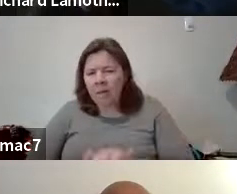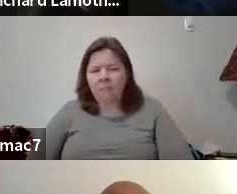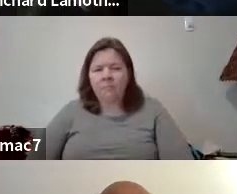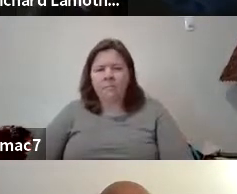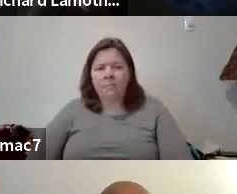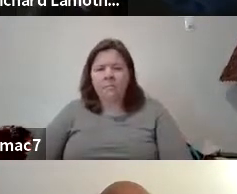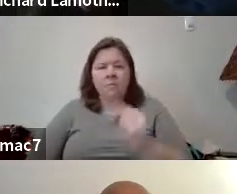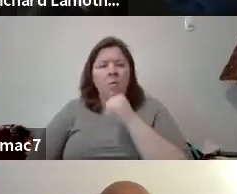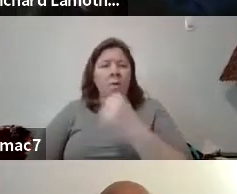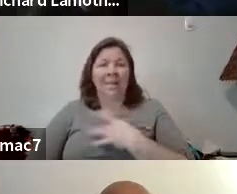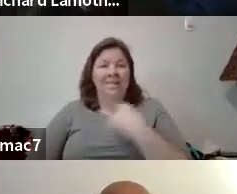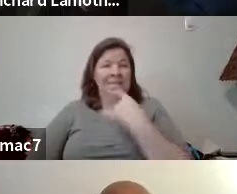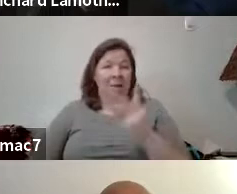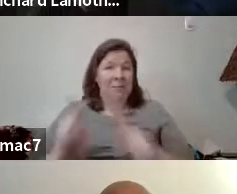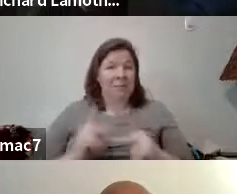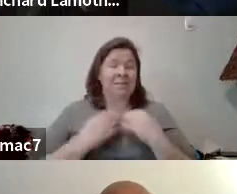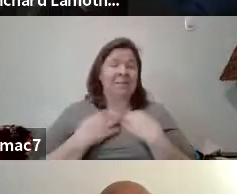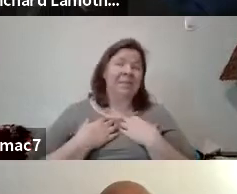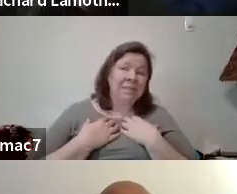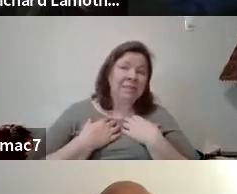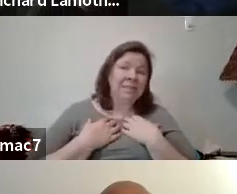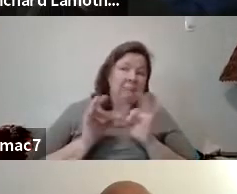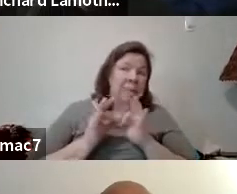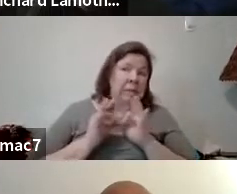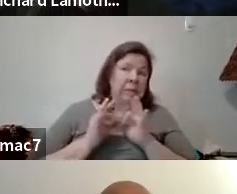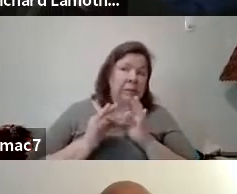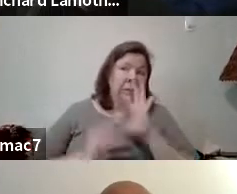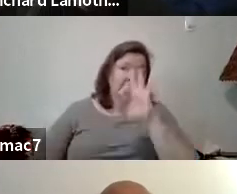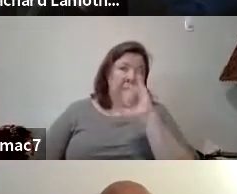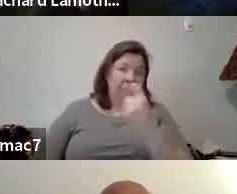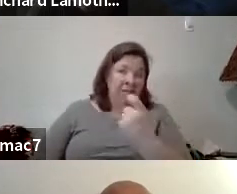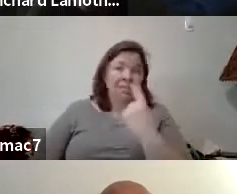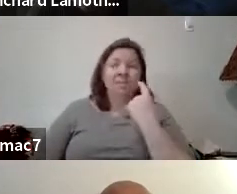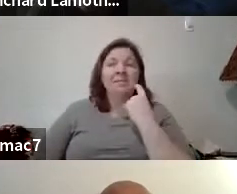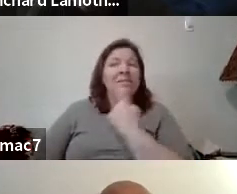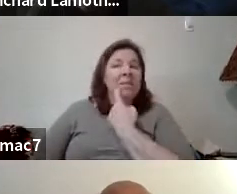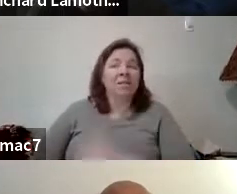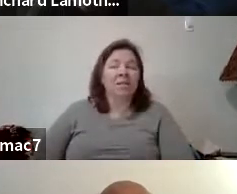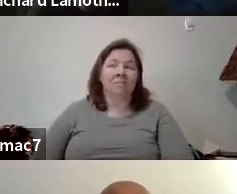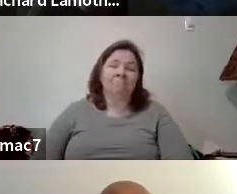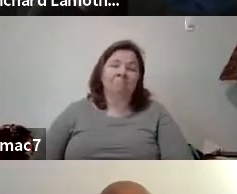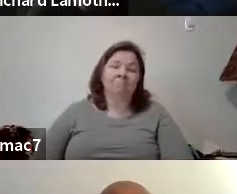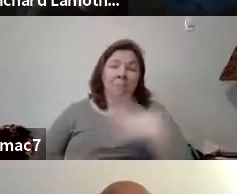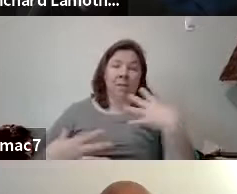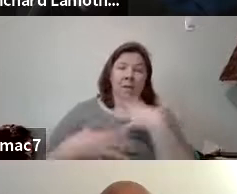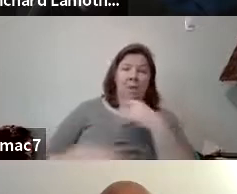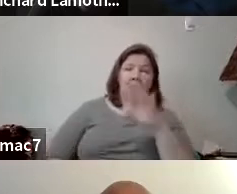They don't like to tell people what it costs to get their teeth fixed. They're afraid of people. Just like you're afraid